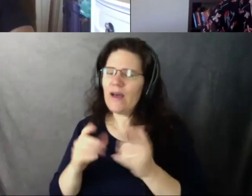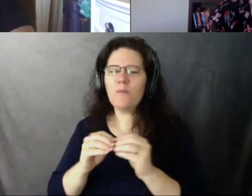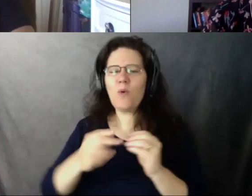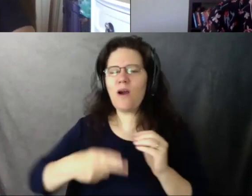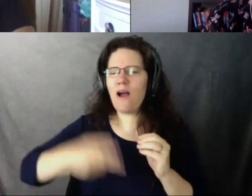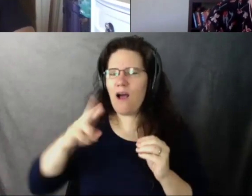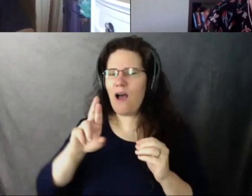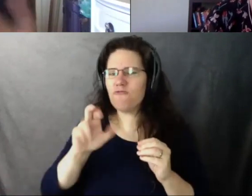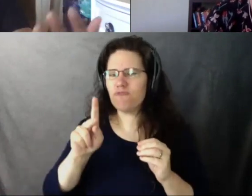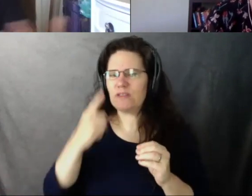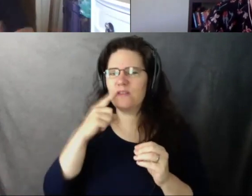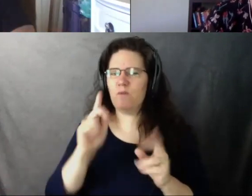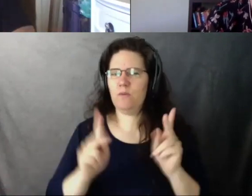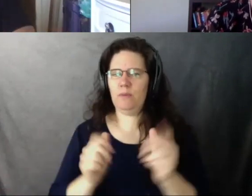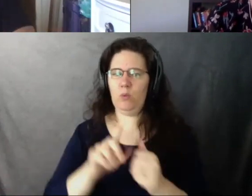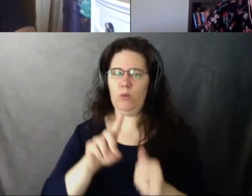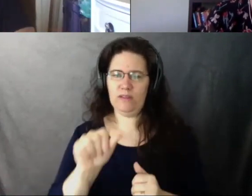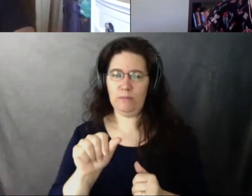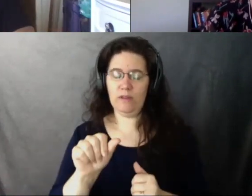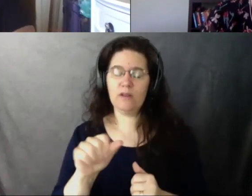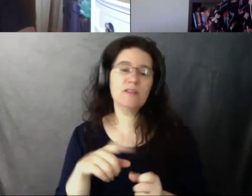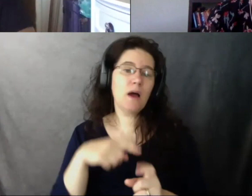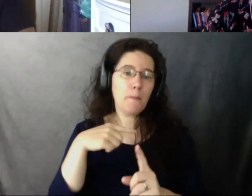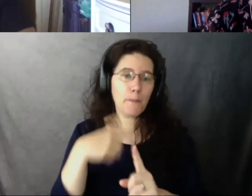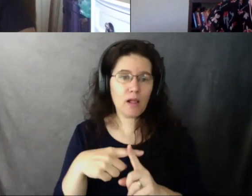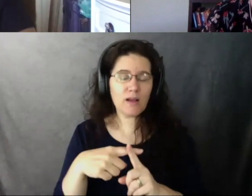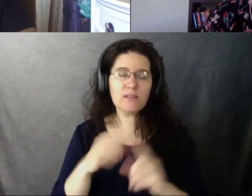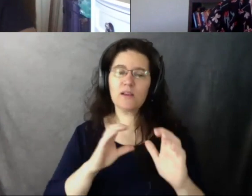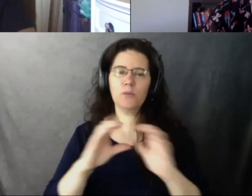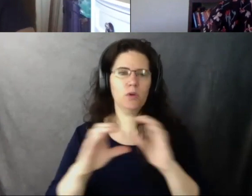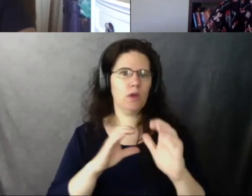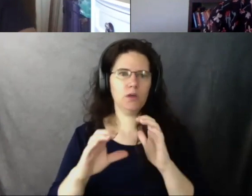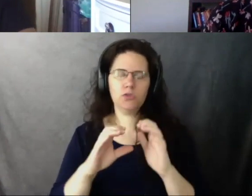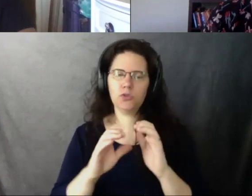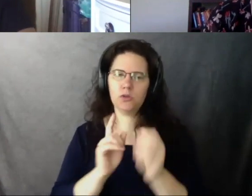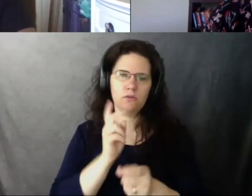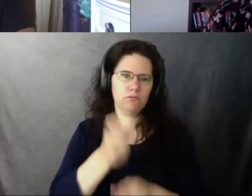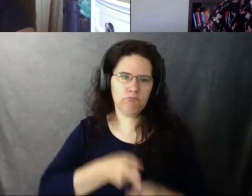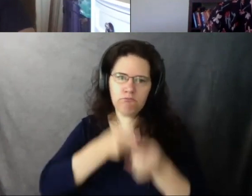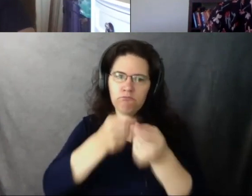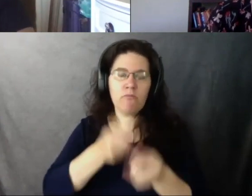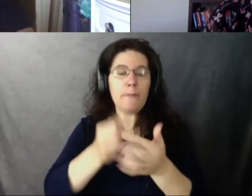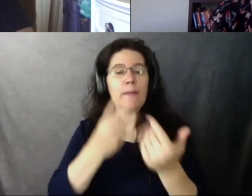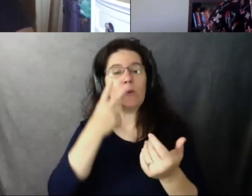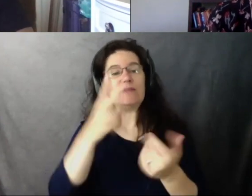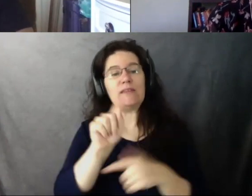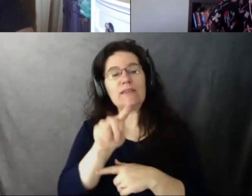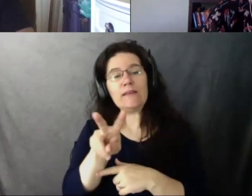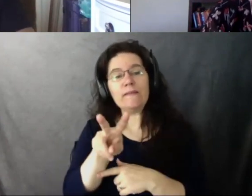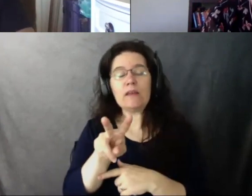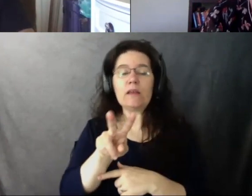like people not having ASL interpreters during their news announcements. And